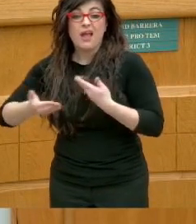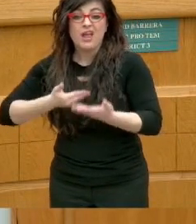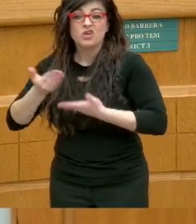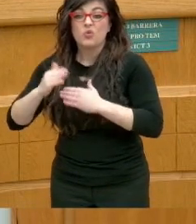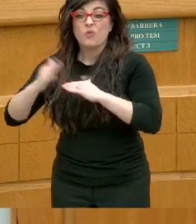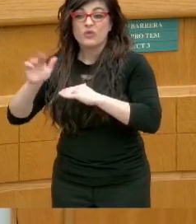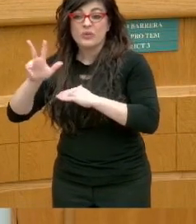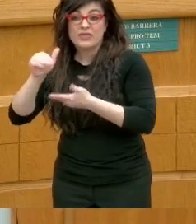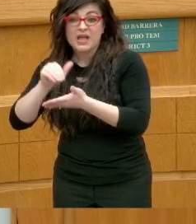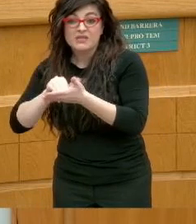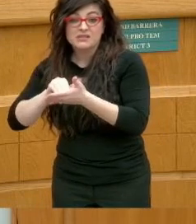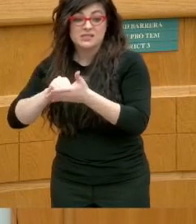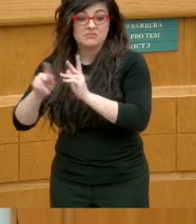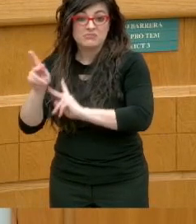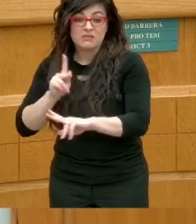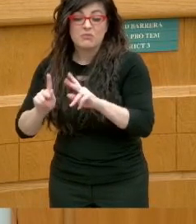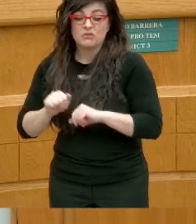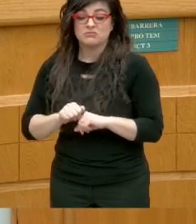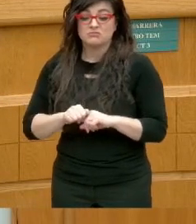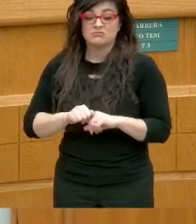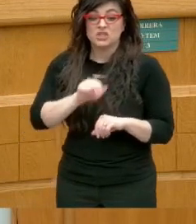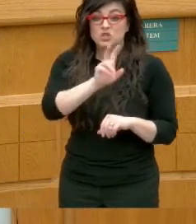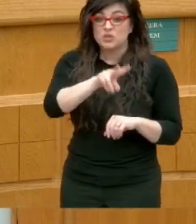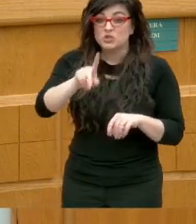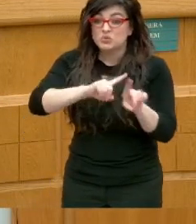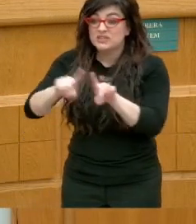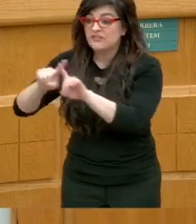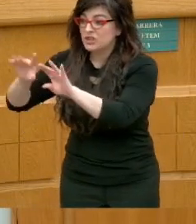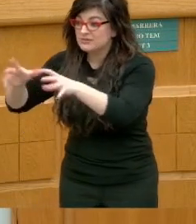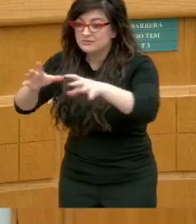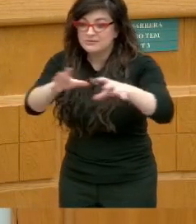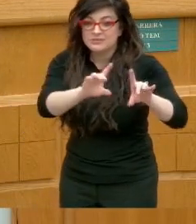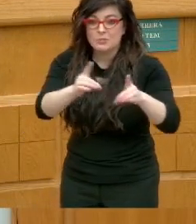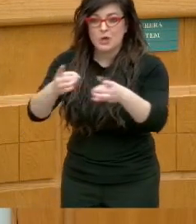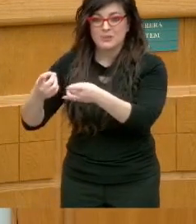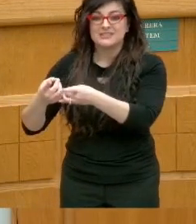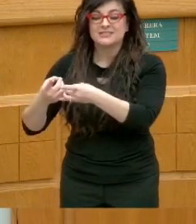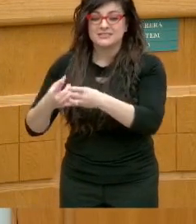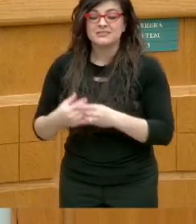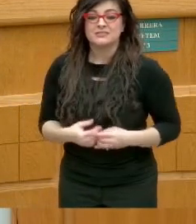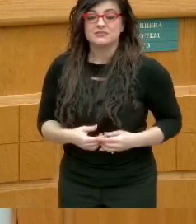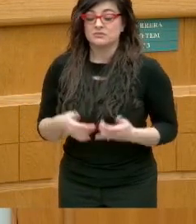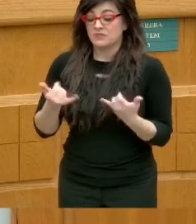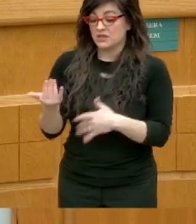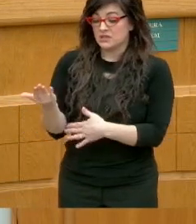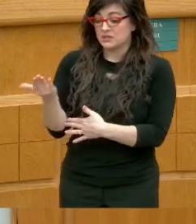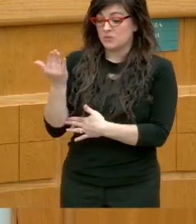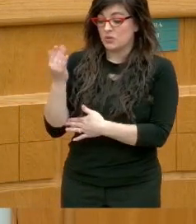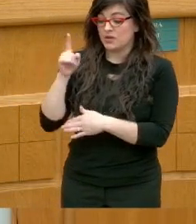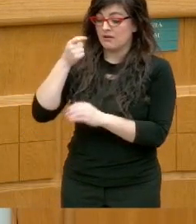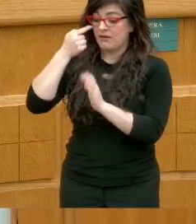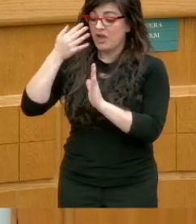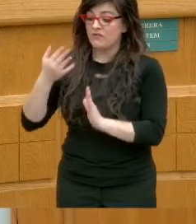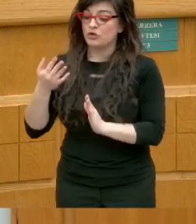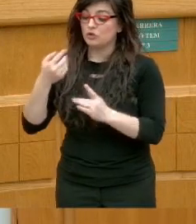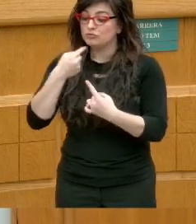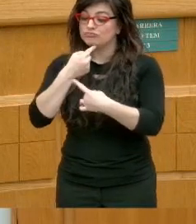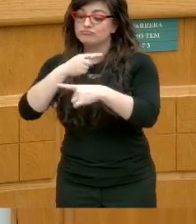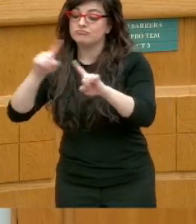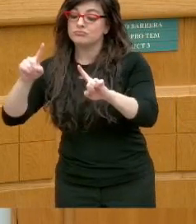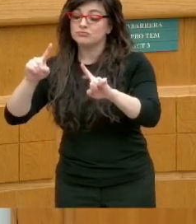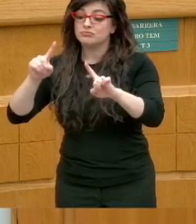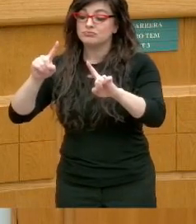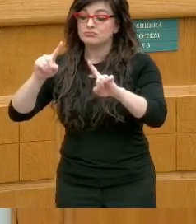of business, 32 different departments. And so this morning, given the fact that the governor issued some reopening orders